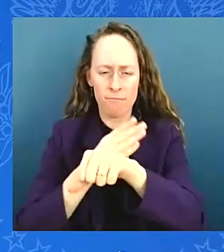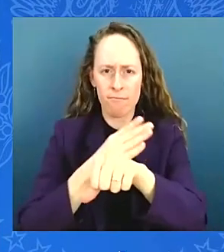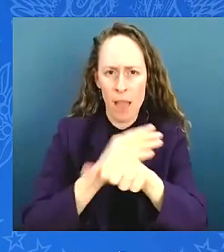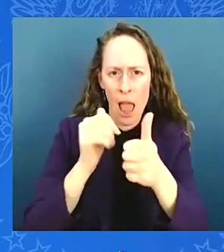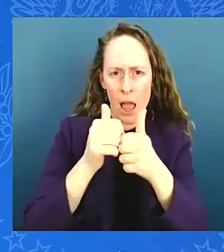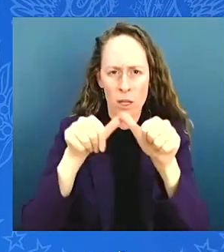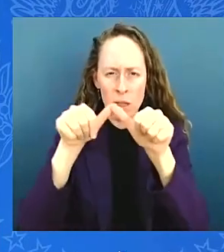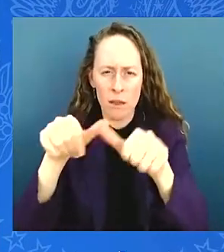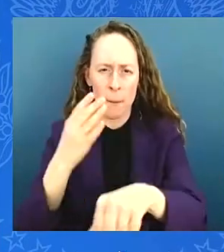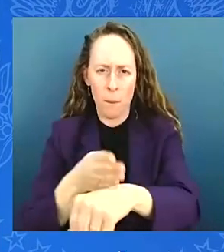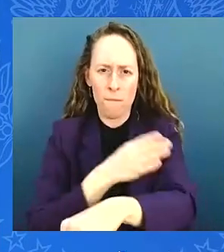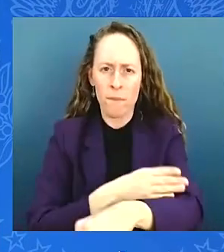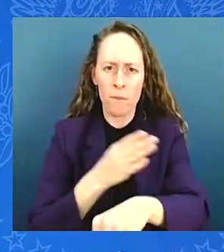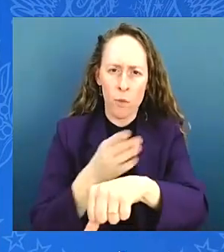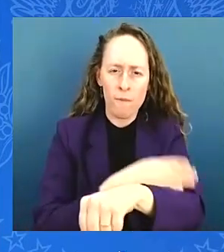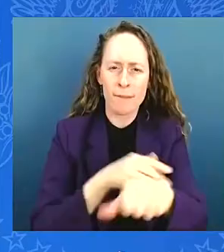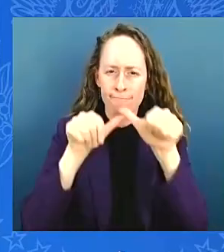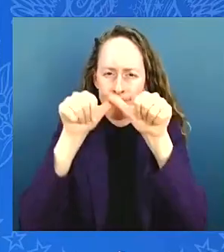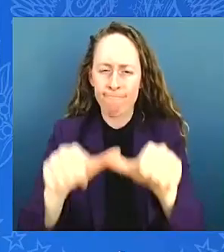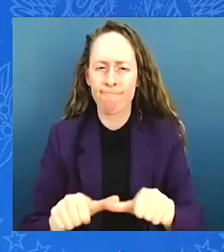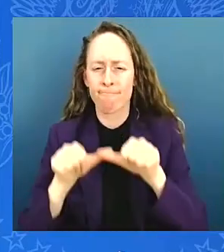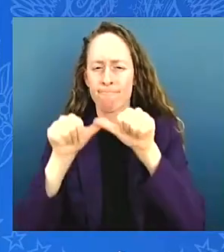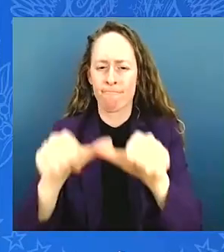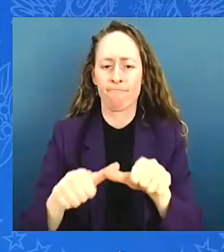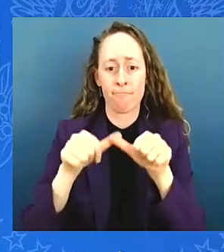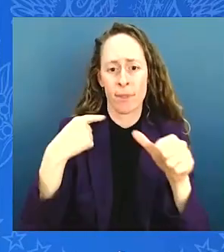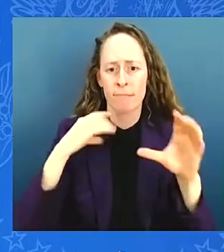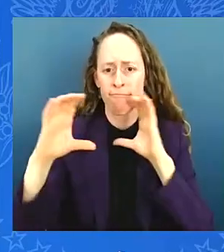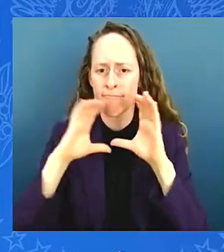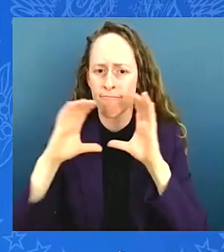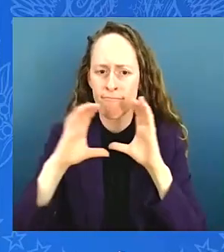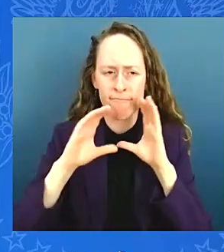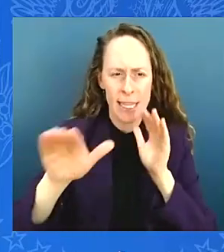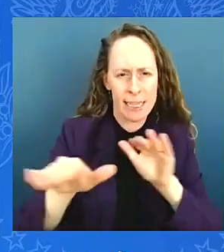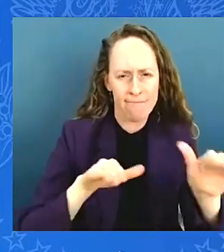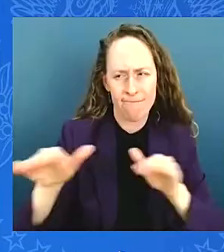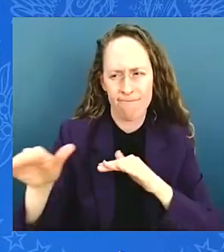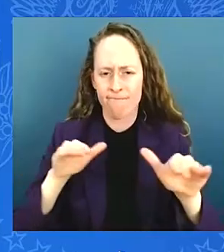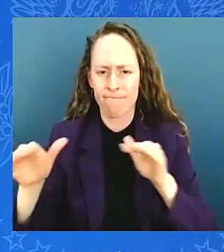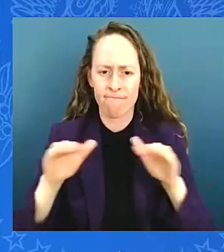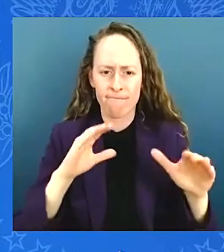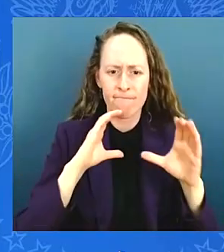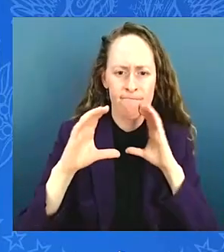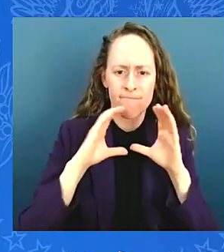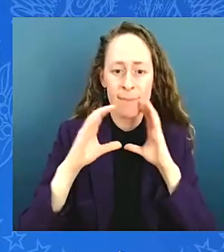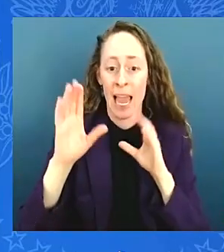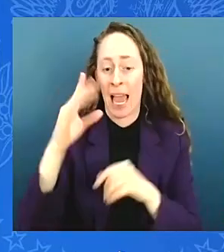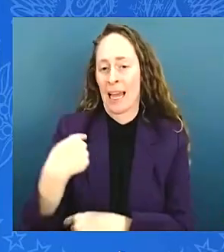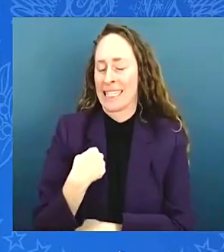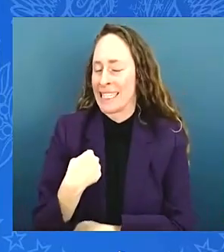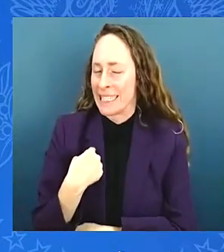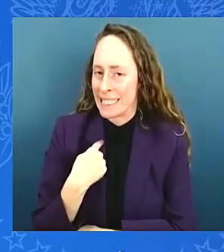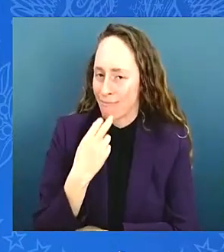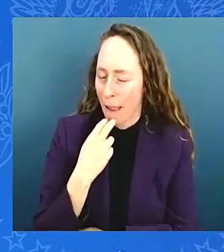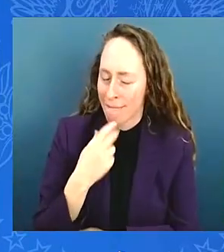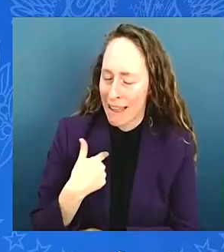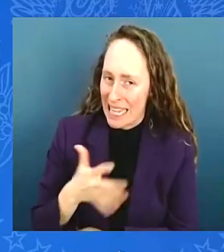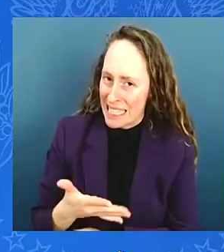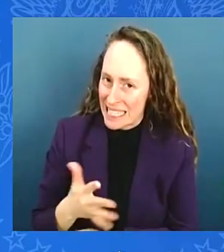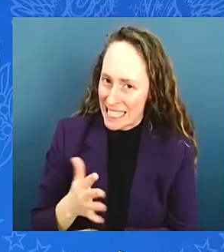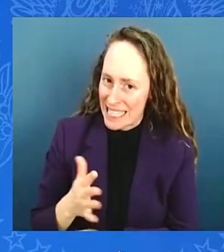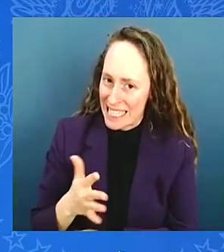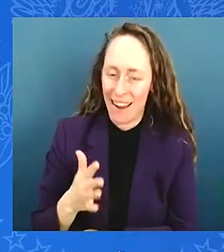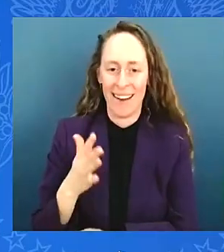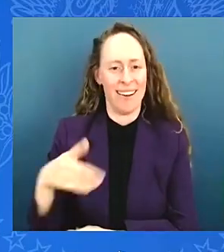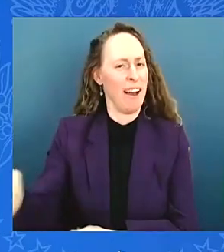other. I don't do that with the refs, but with each other we do well with it.